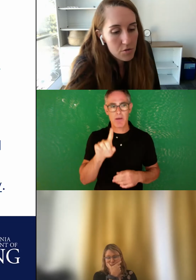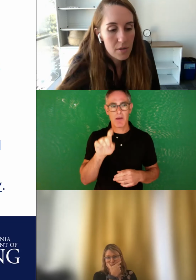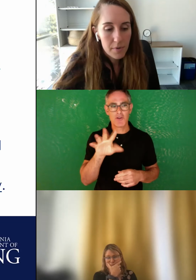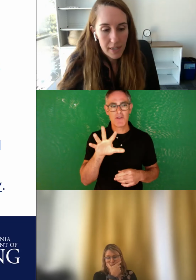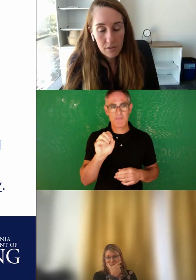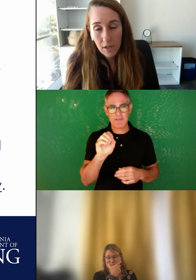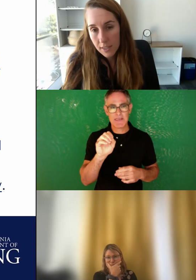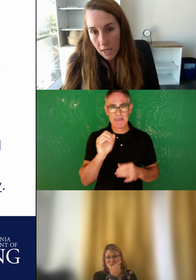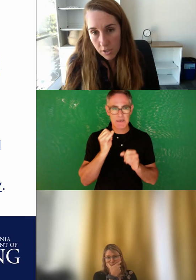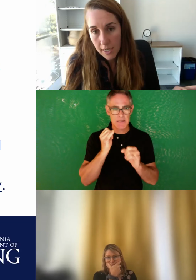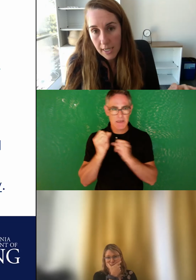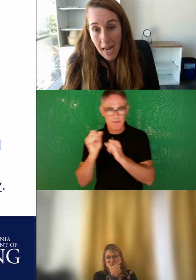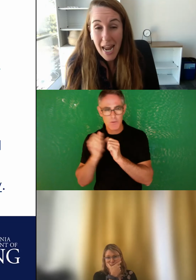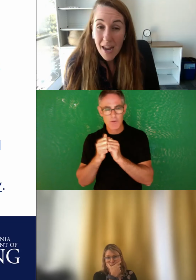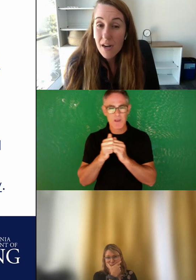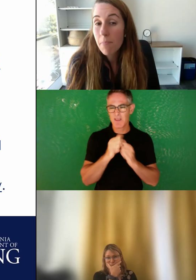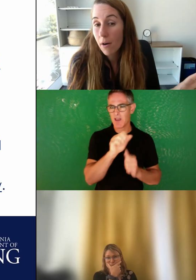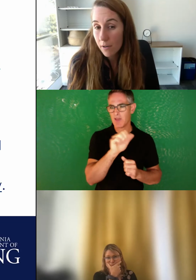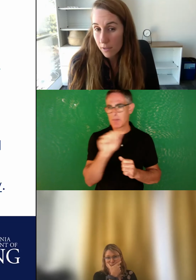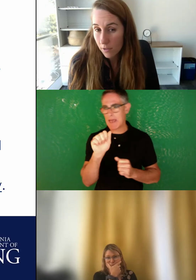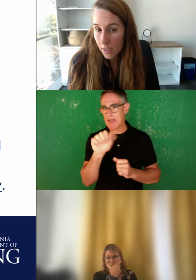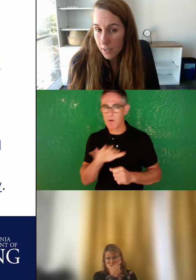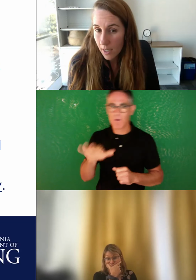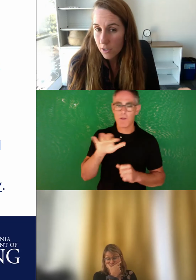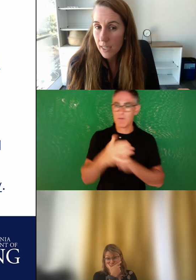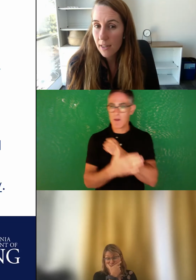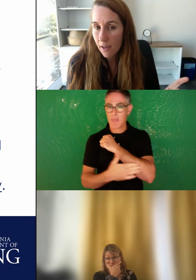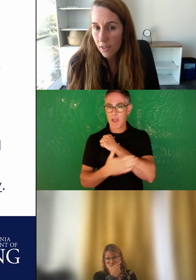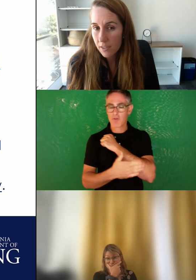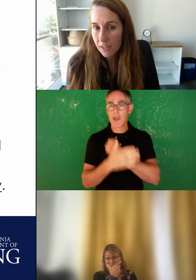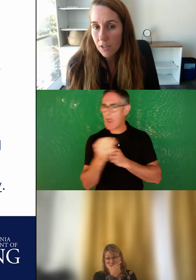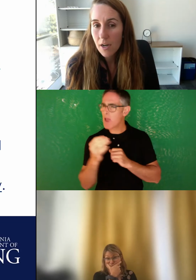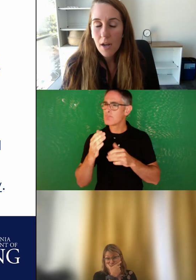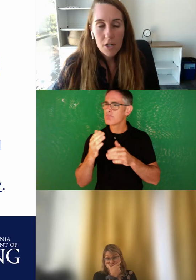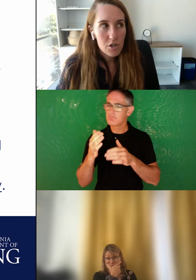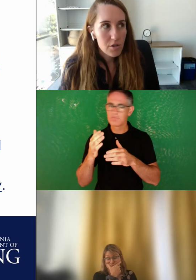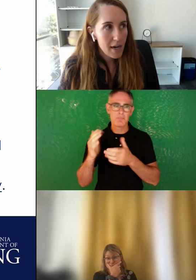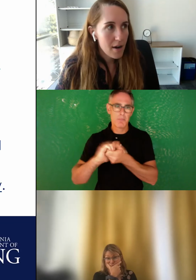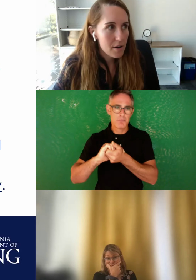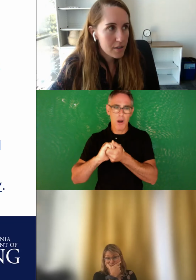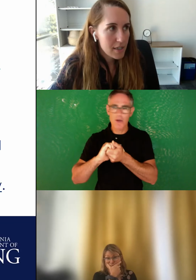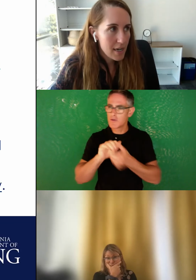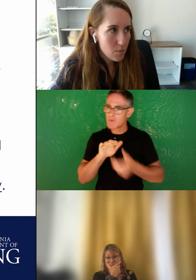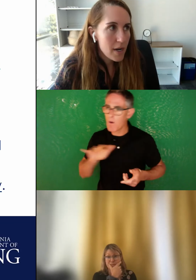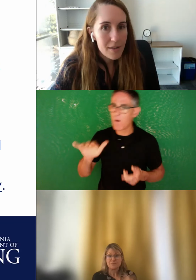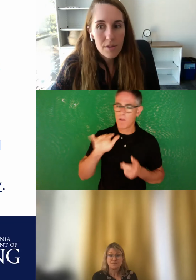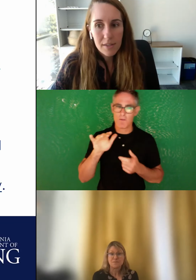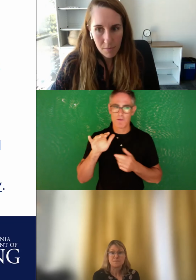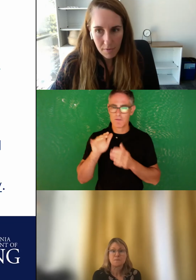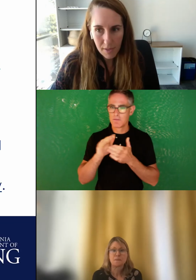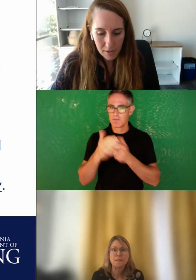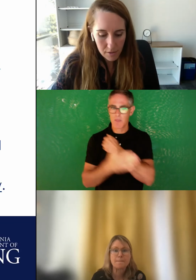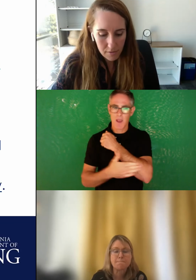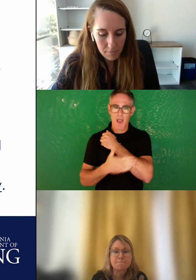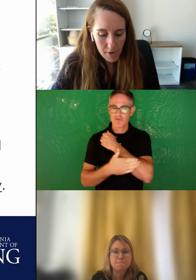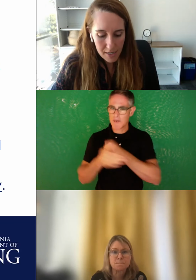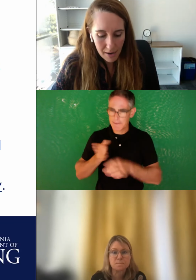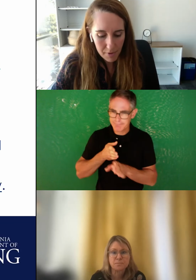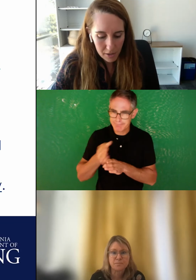with AAAs across the country and partners across the country in the healthcare sector to try to understand what some of